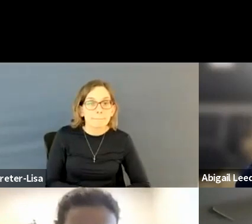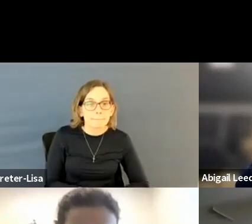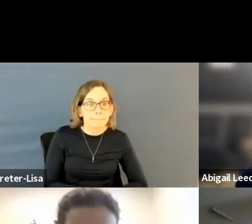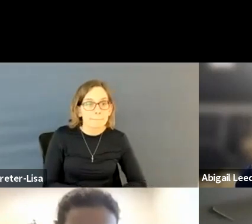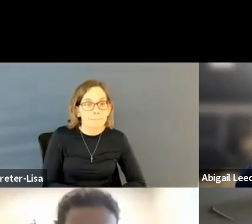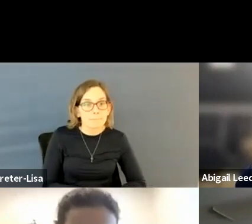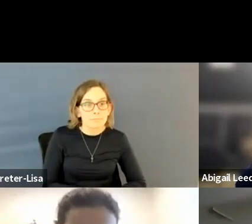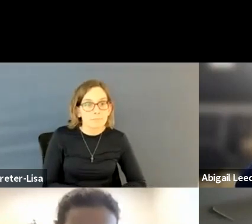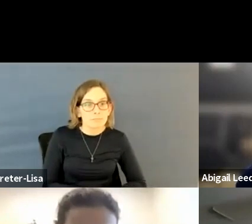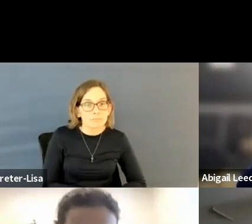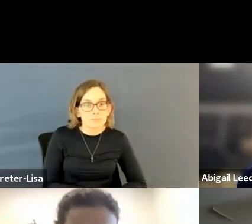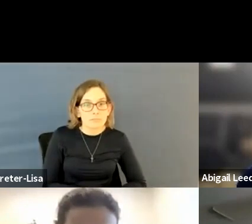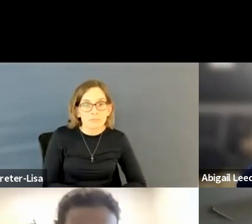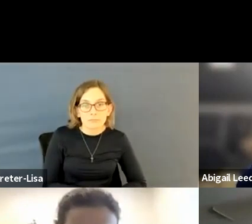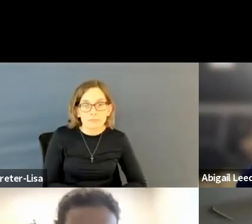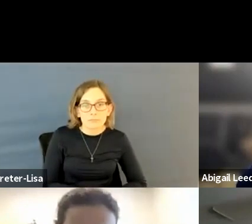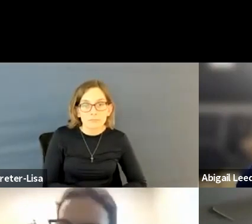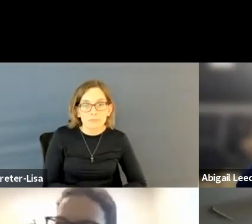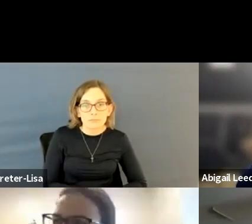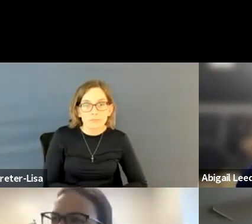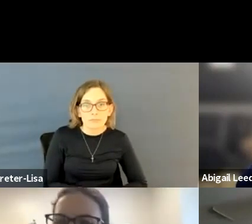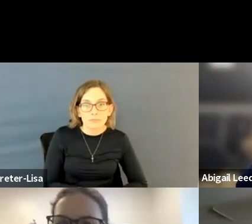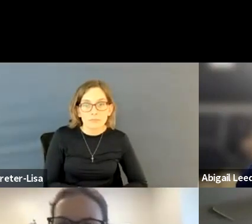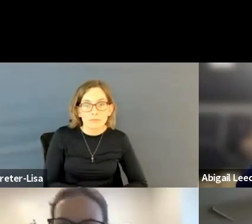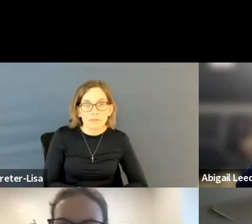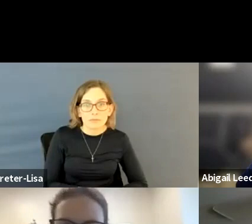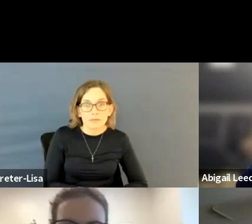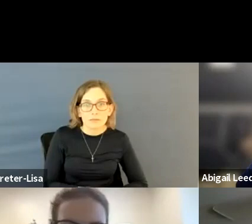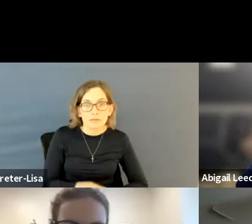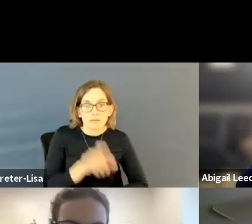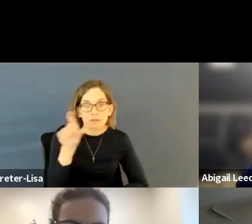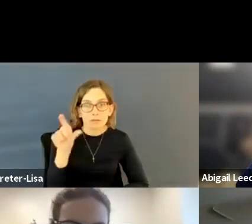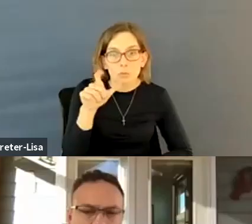So if you all could turn your cameras on, that might help as well.